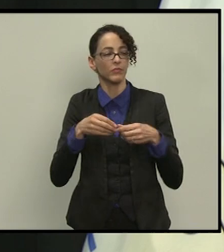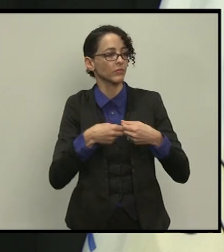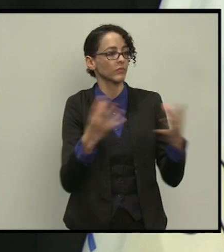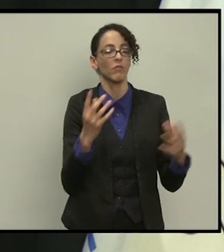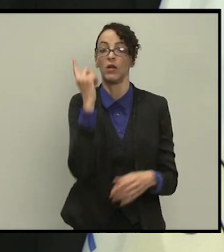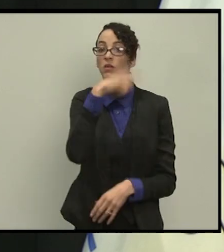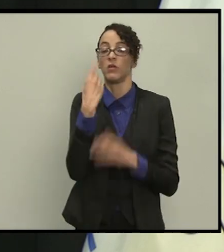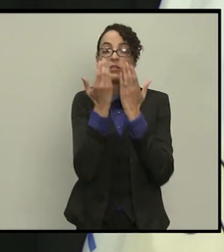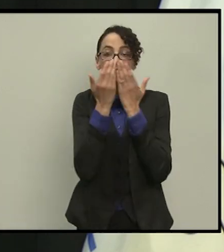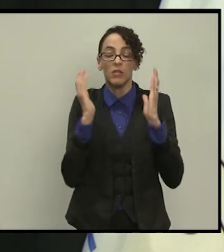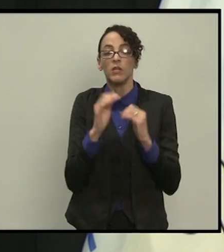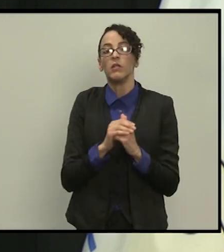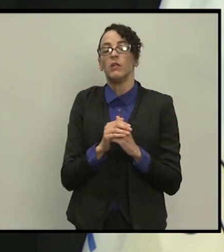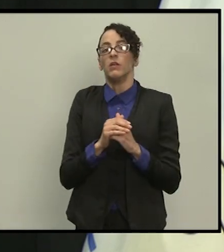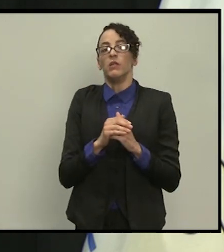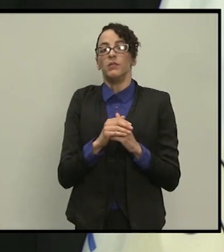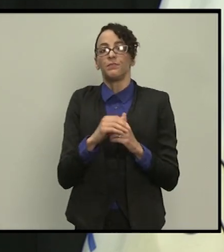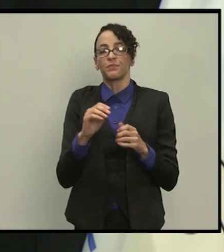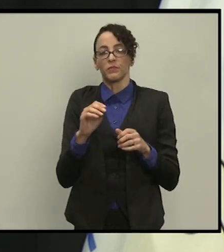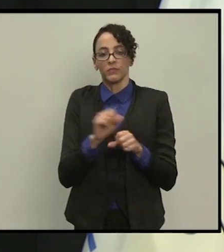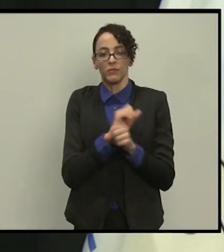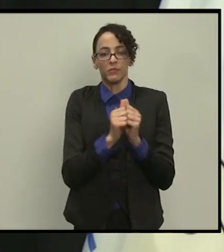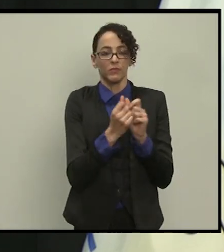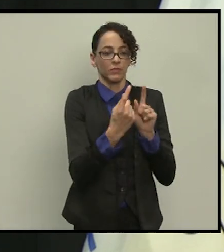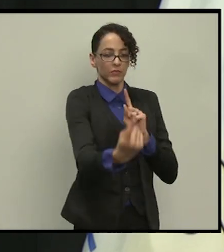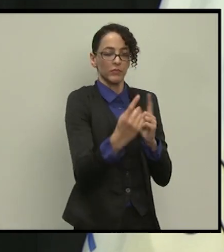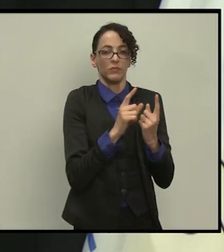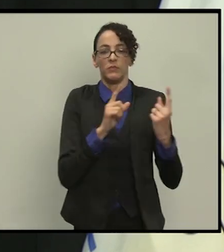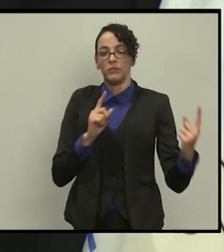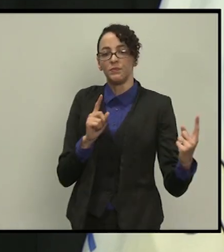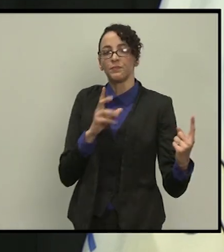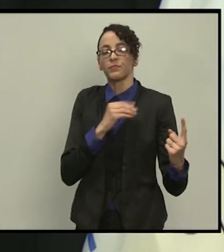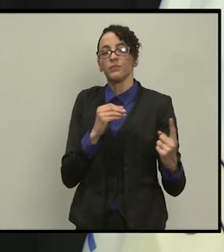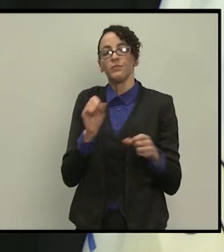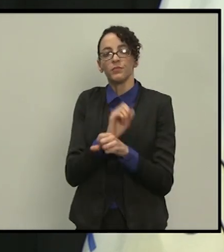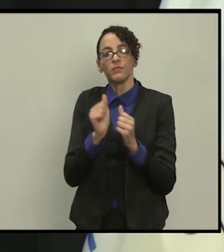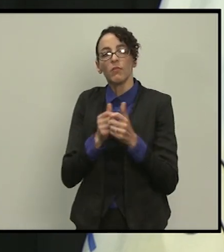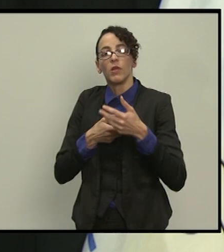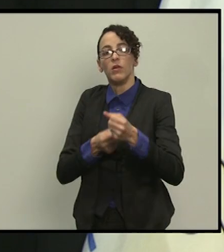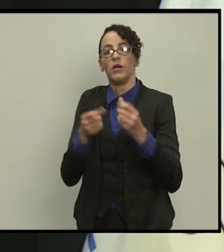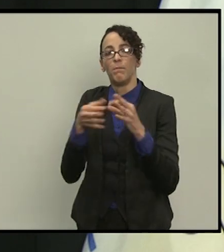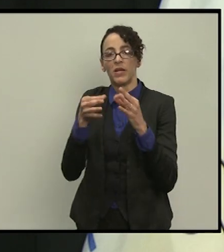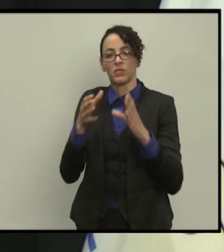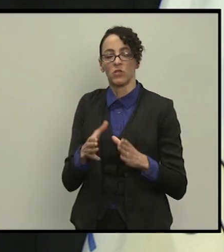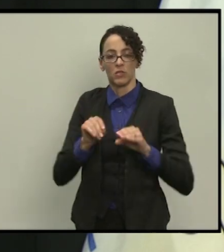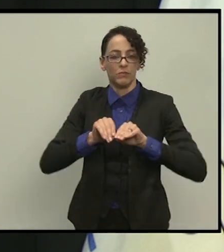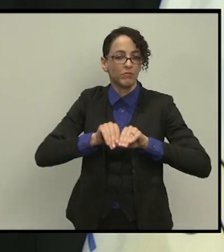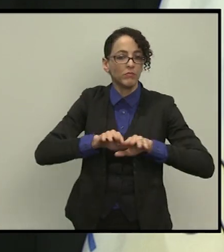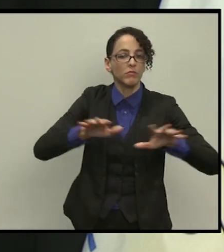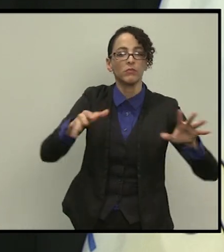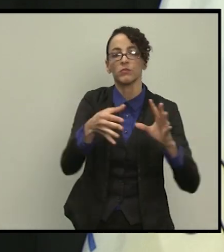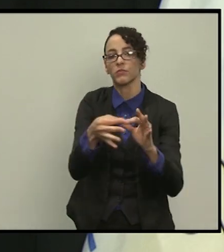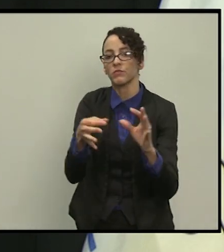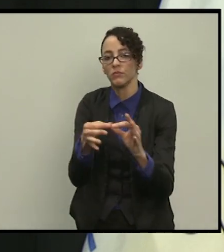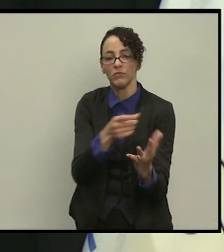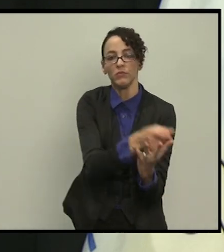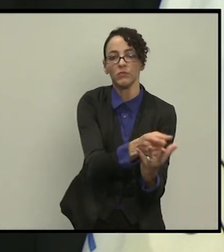distancing, and working with trusted messengers to share that message. We have been supplying essential household needs